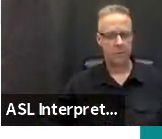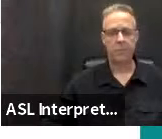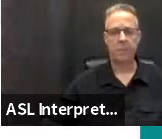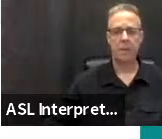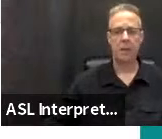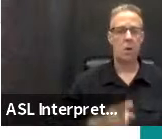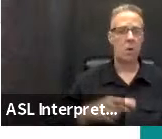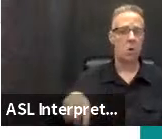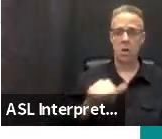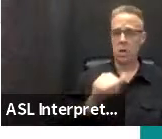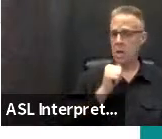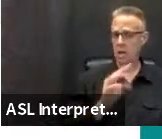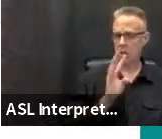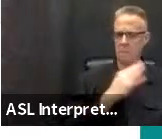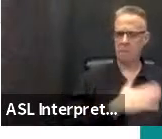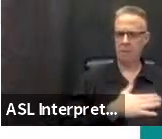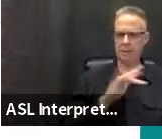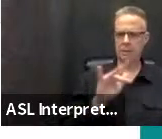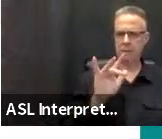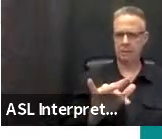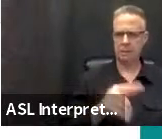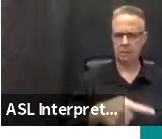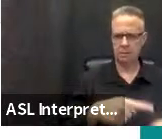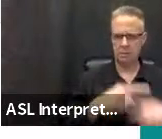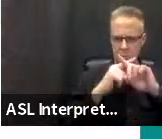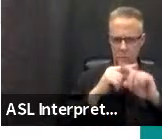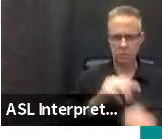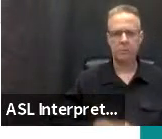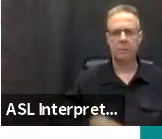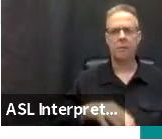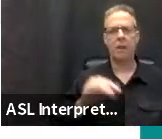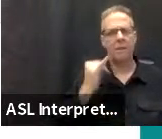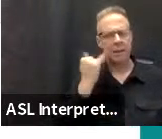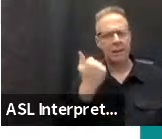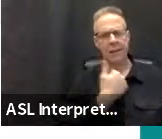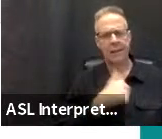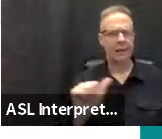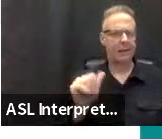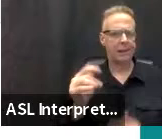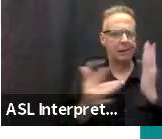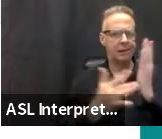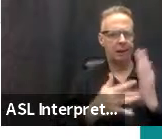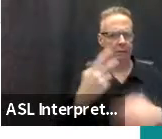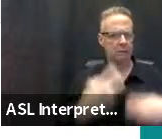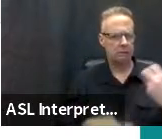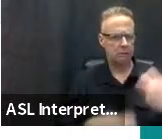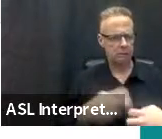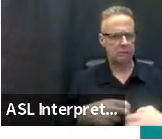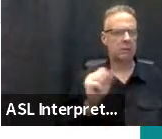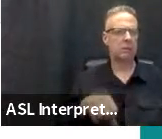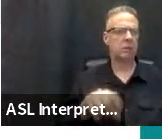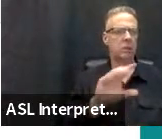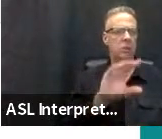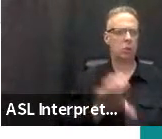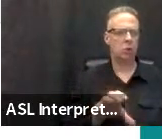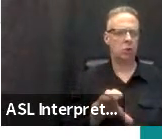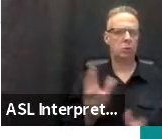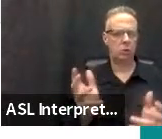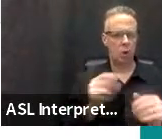speaking. If you experience technical difficulties, please use the Zoom chat feature or call this